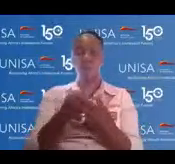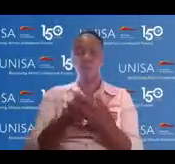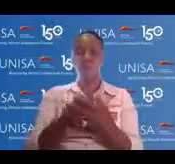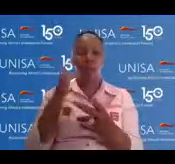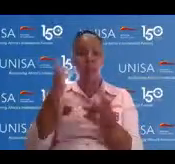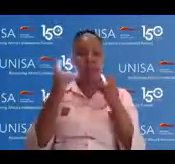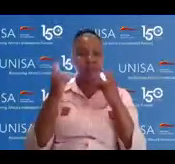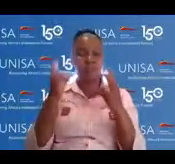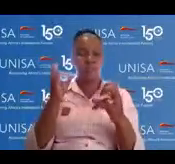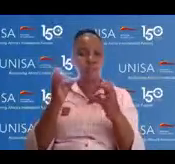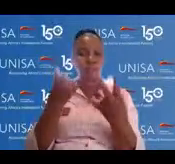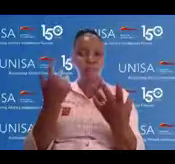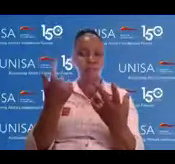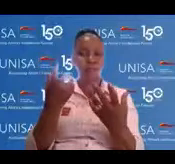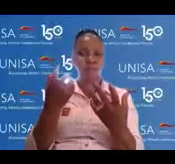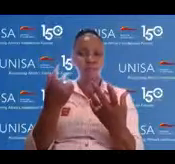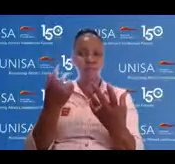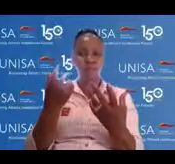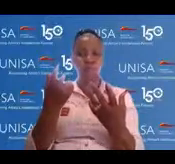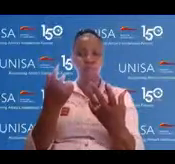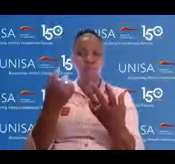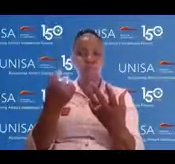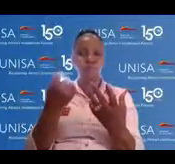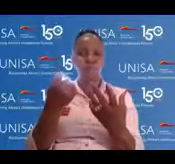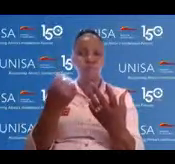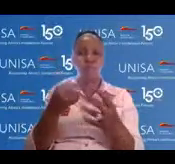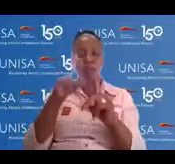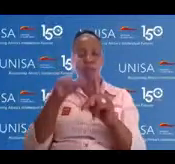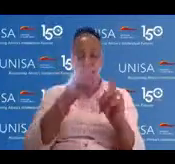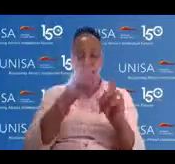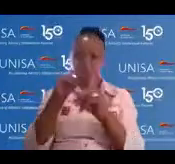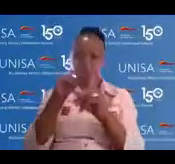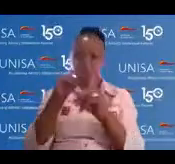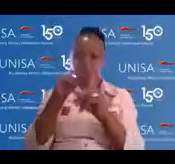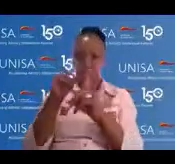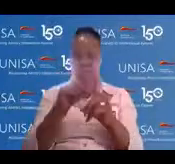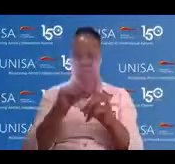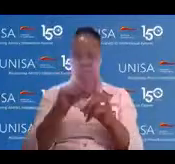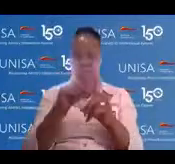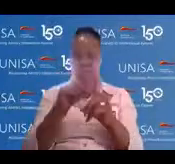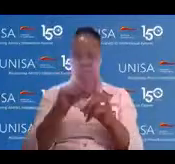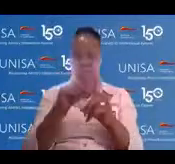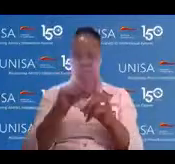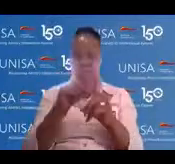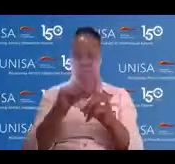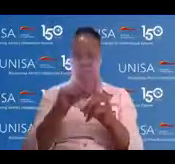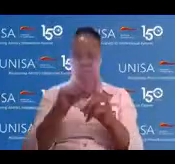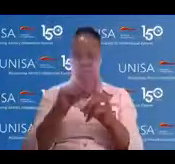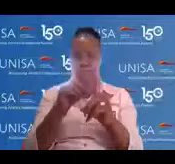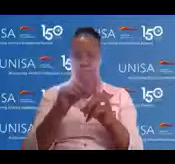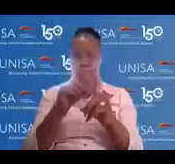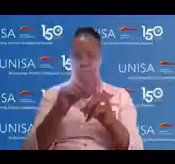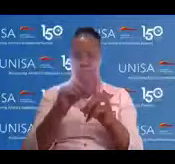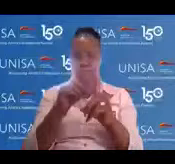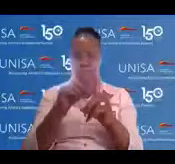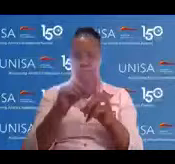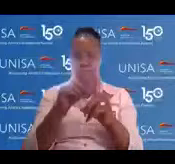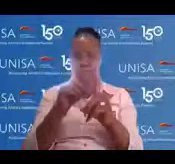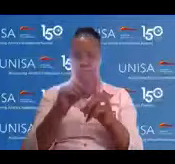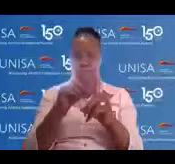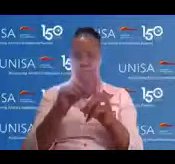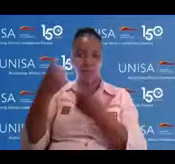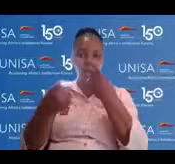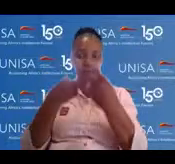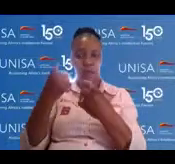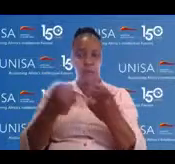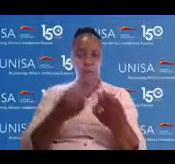you take the pictures as required. Remember, it will be recording sound also in the background, but you just need to place the phone down. It